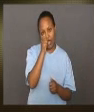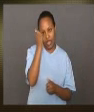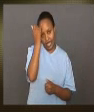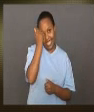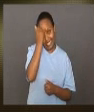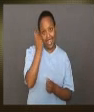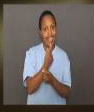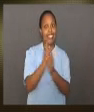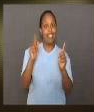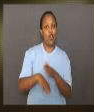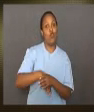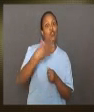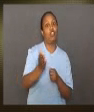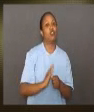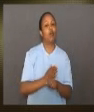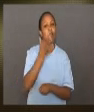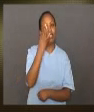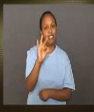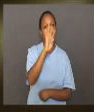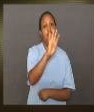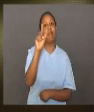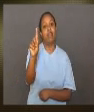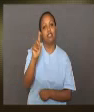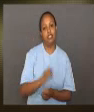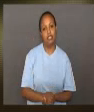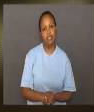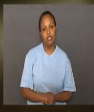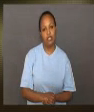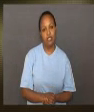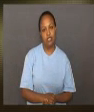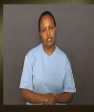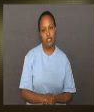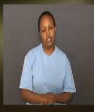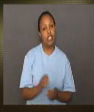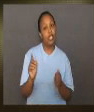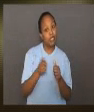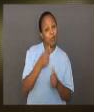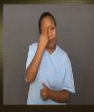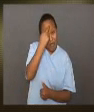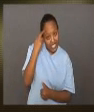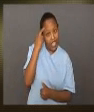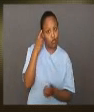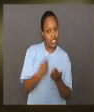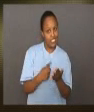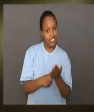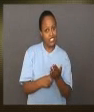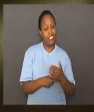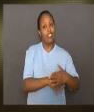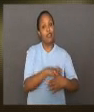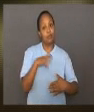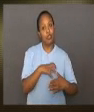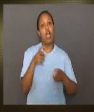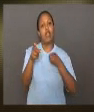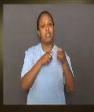after the liberation of Ethiopia from Italian occupation in 1941. The